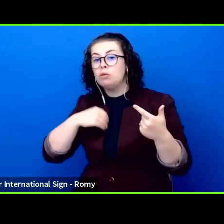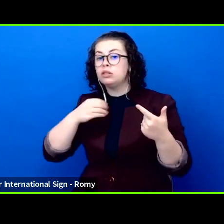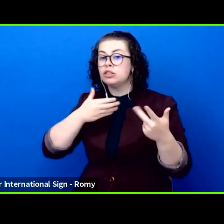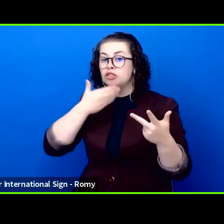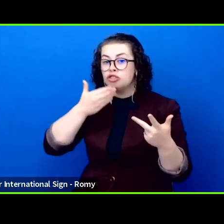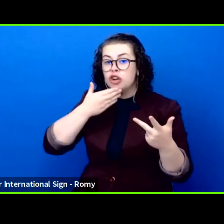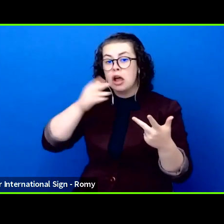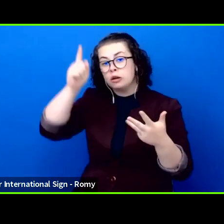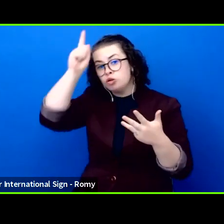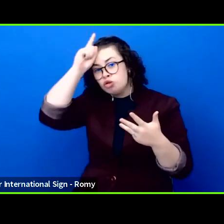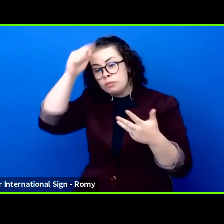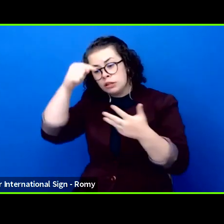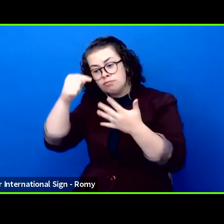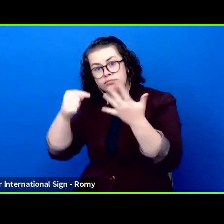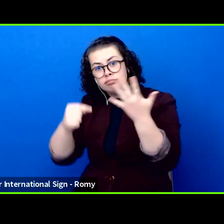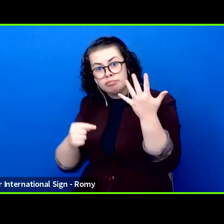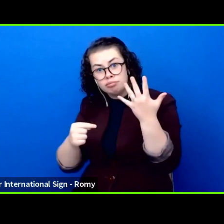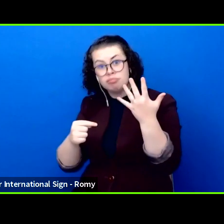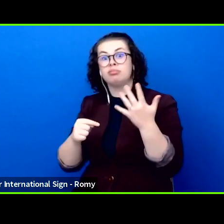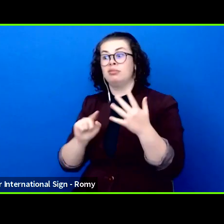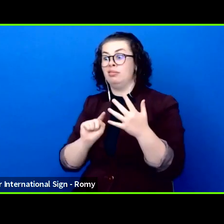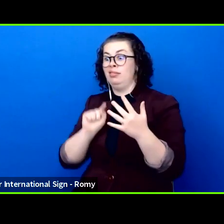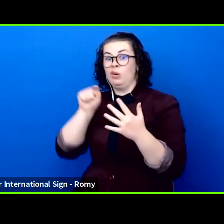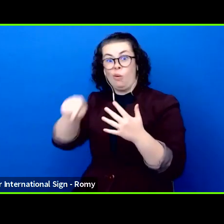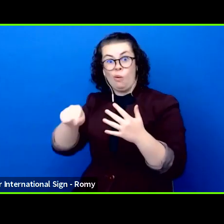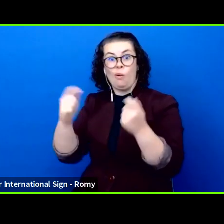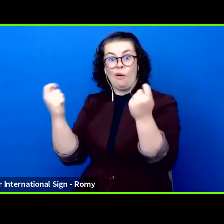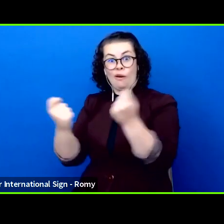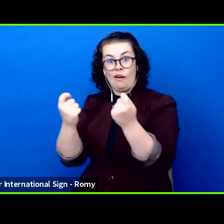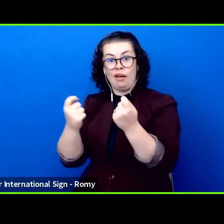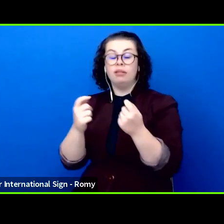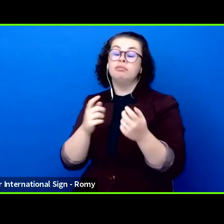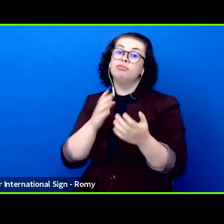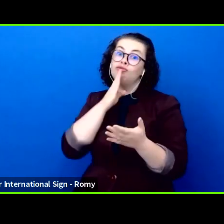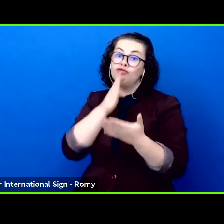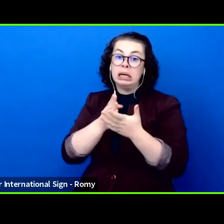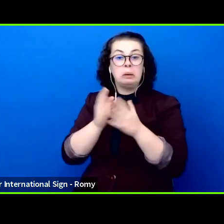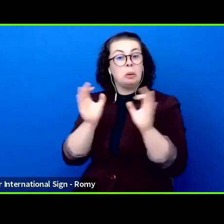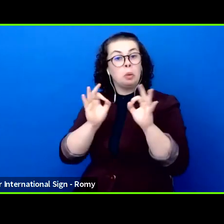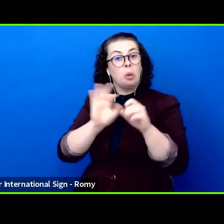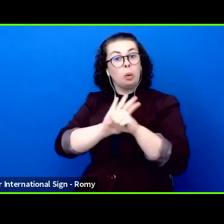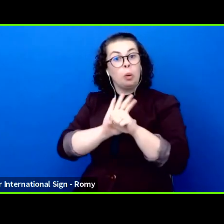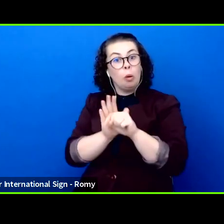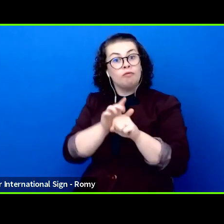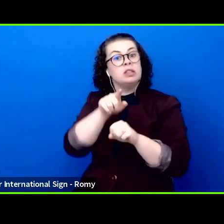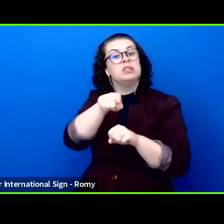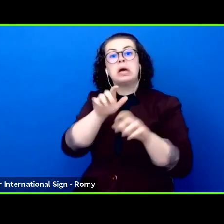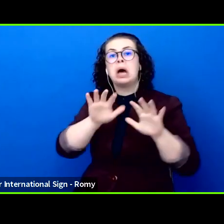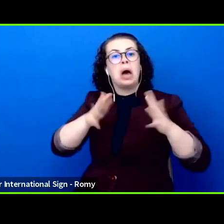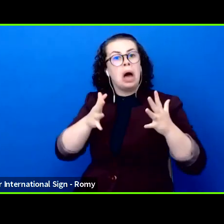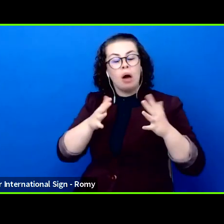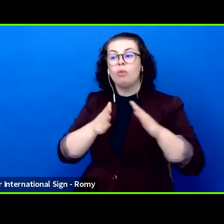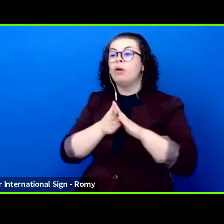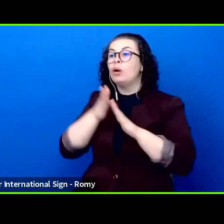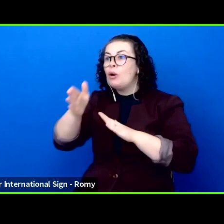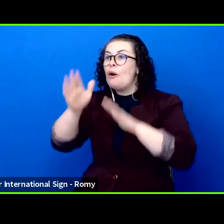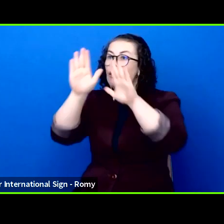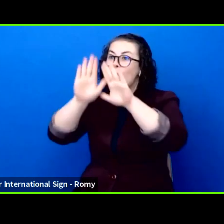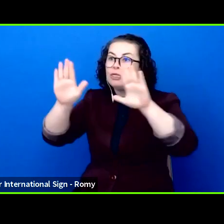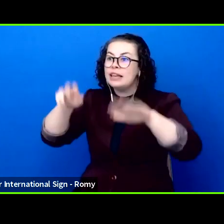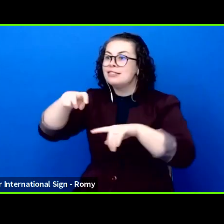this year, you were supposed to experience theater life on stage while walking through the city and